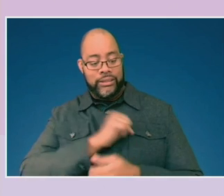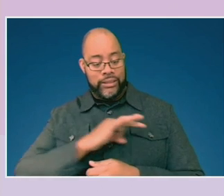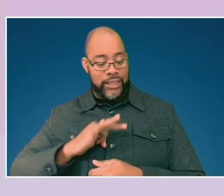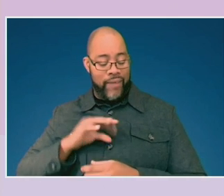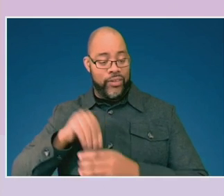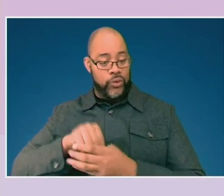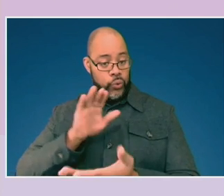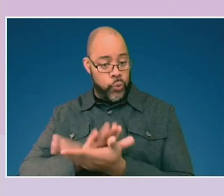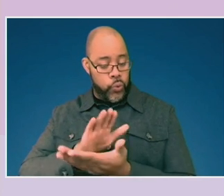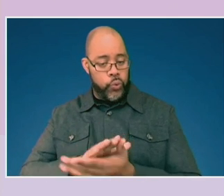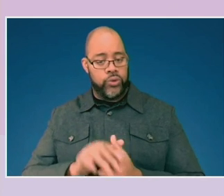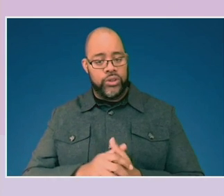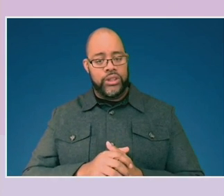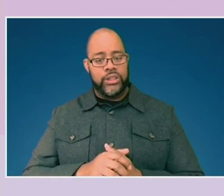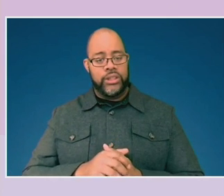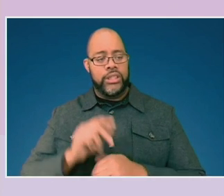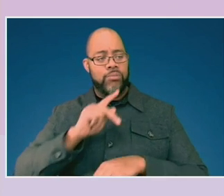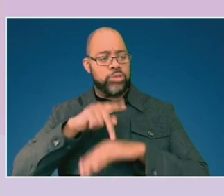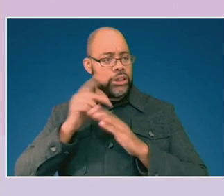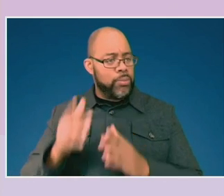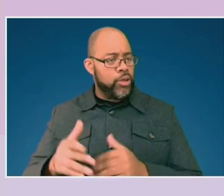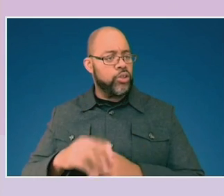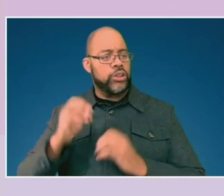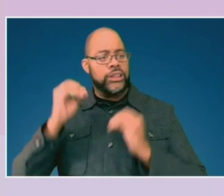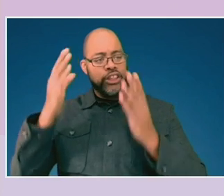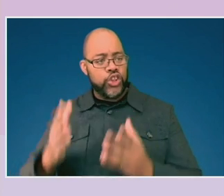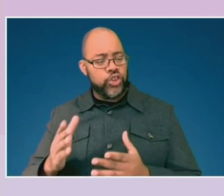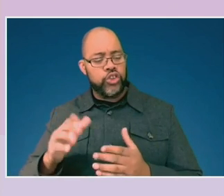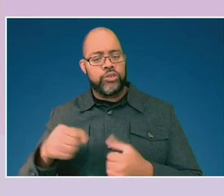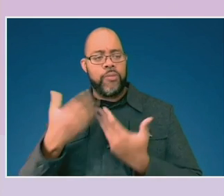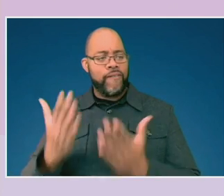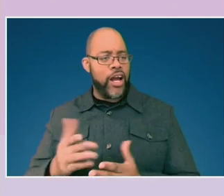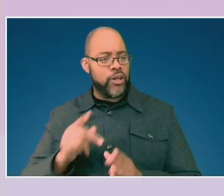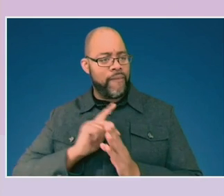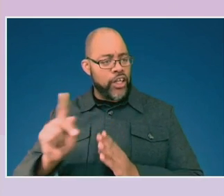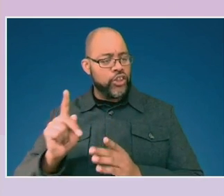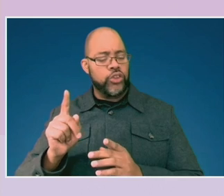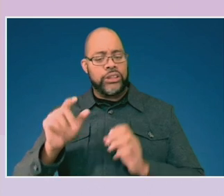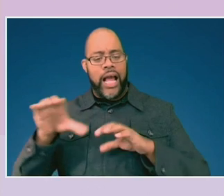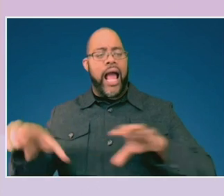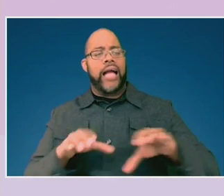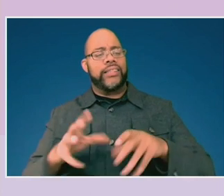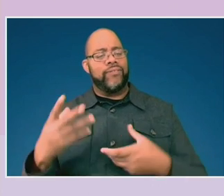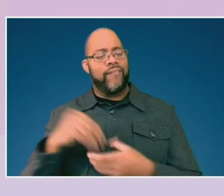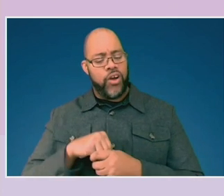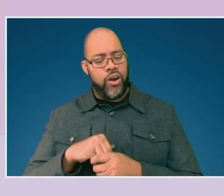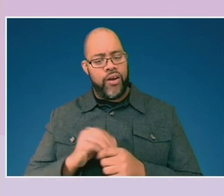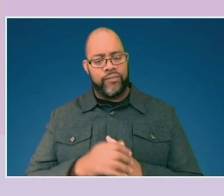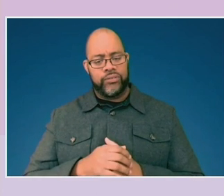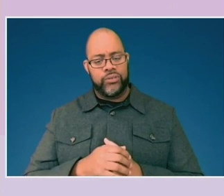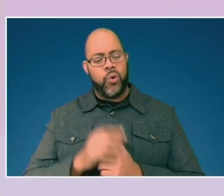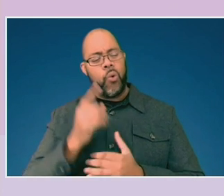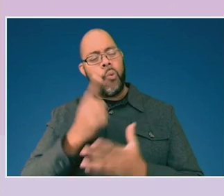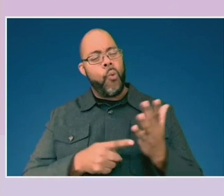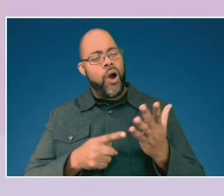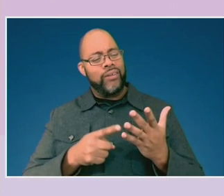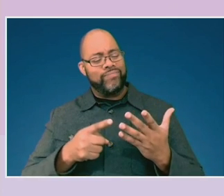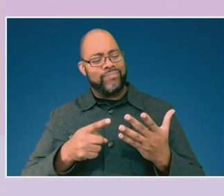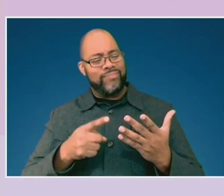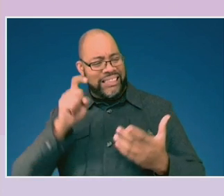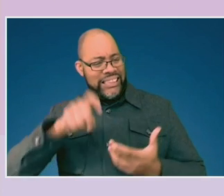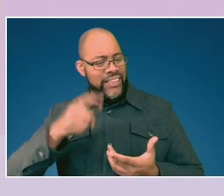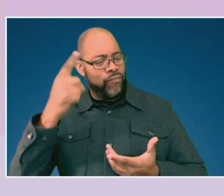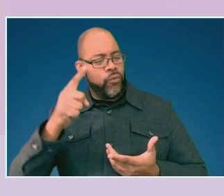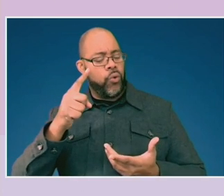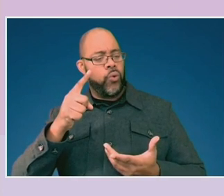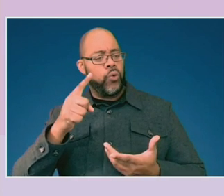schools, principals, educators, and all provider professionals to be actively involved. What does it take for schools and providers